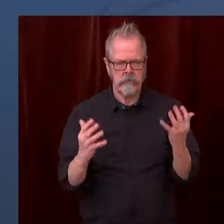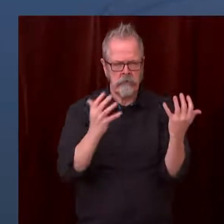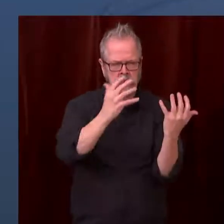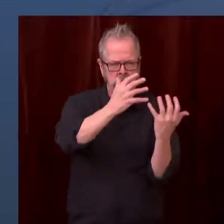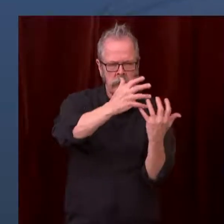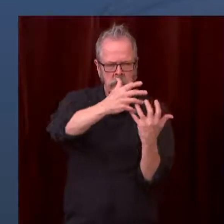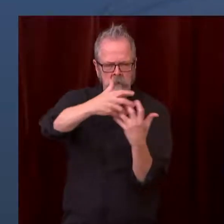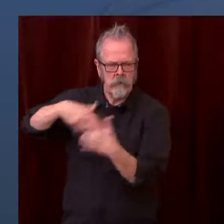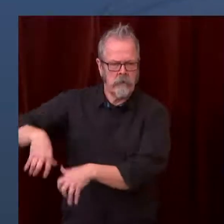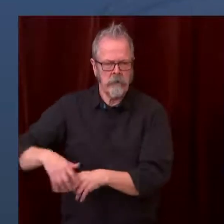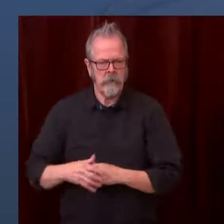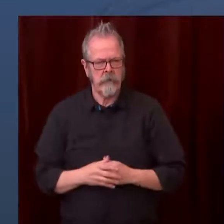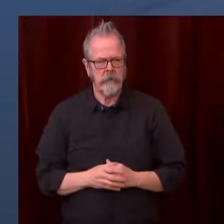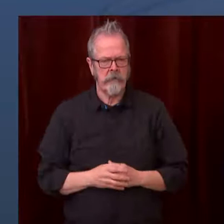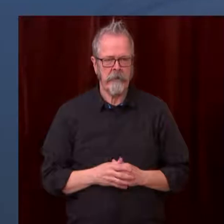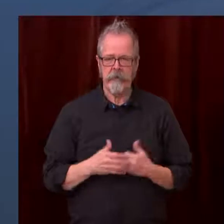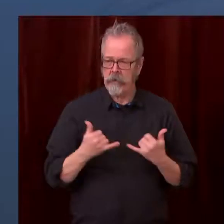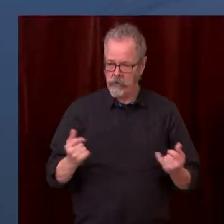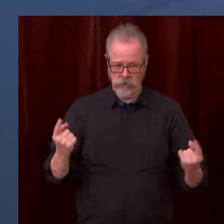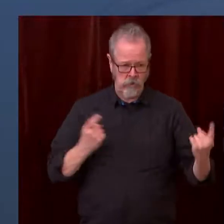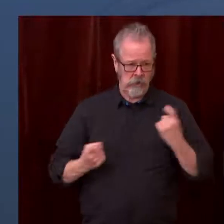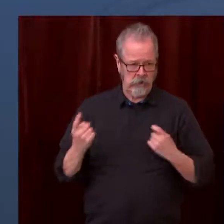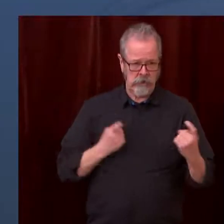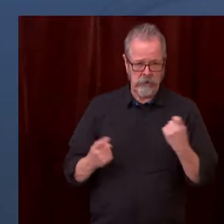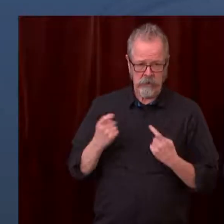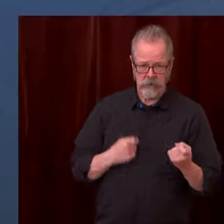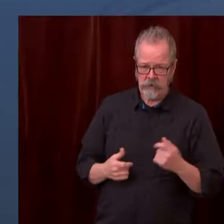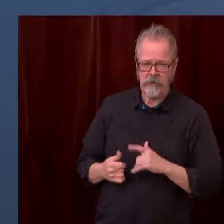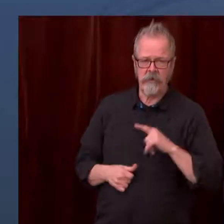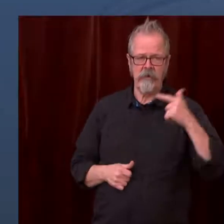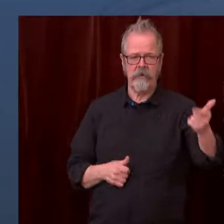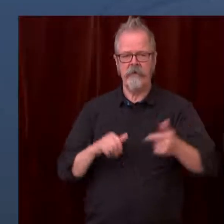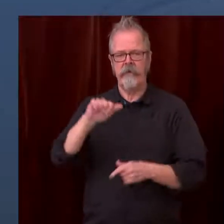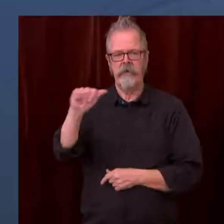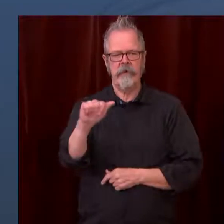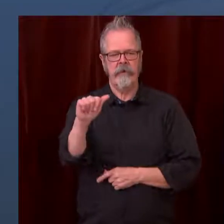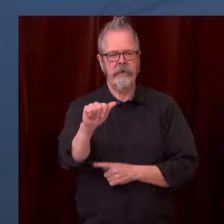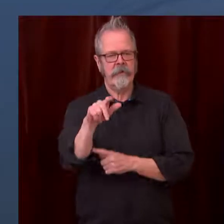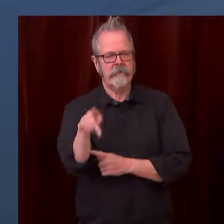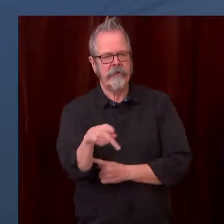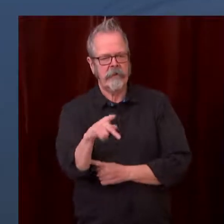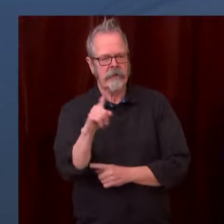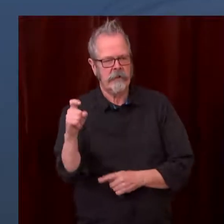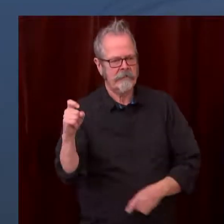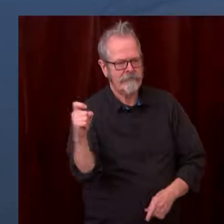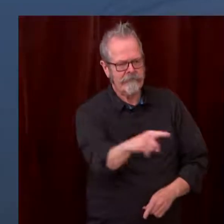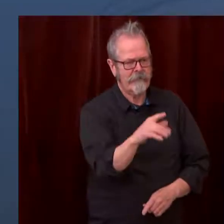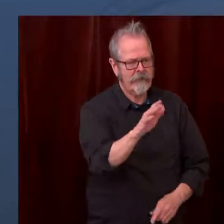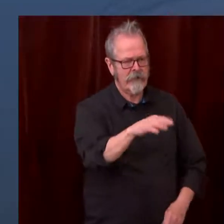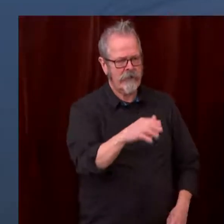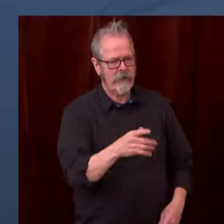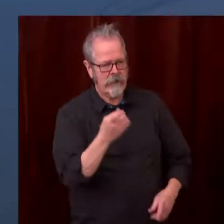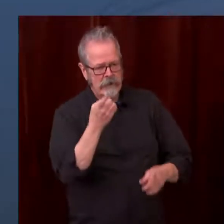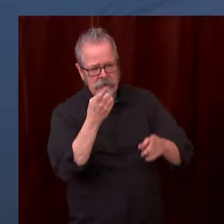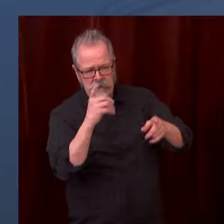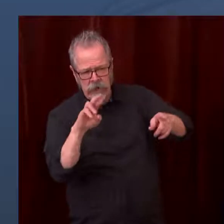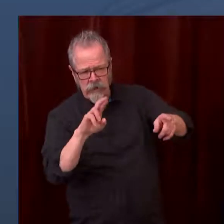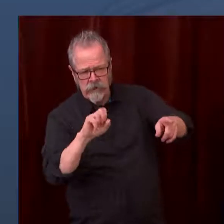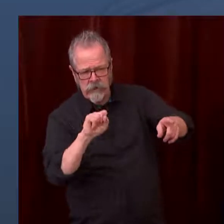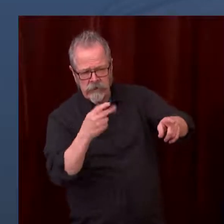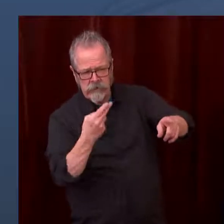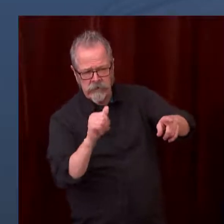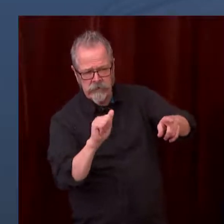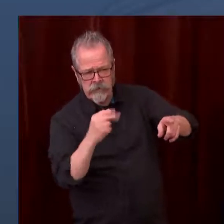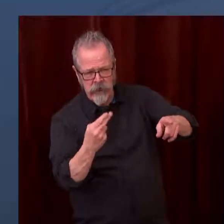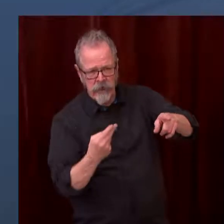First question for Dr. SHAH. I know you said the state is not leaving anyone behind, but there are stories across the country about the very specific